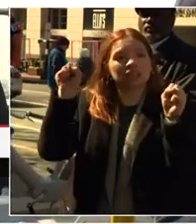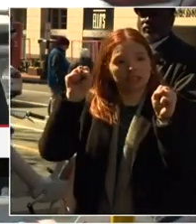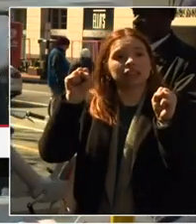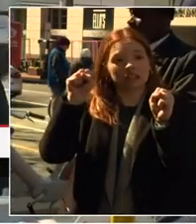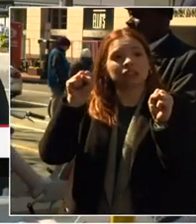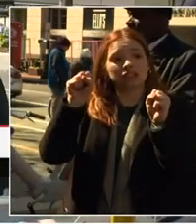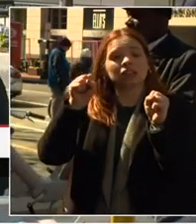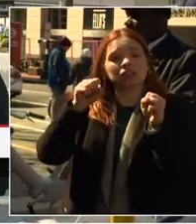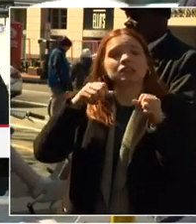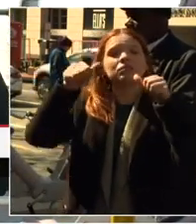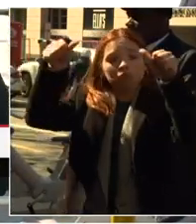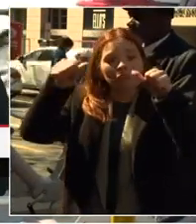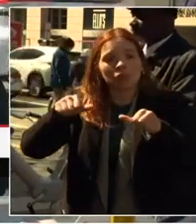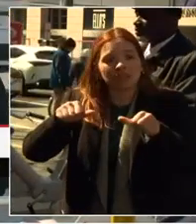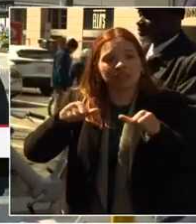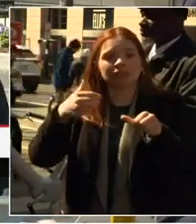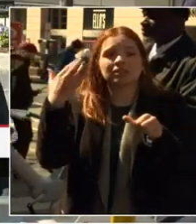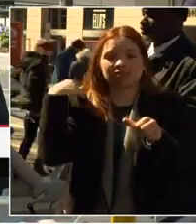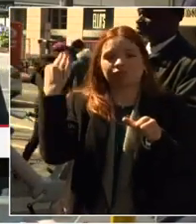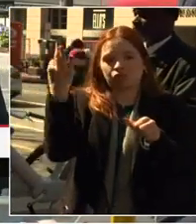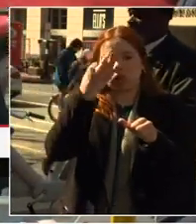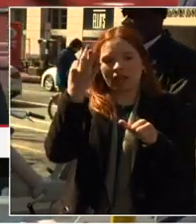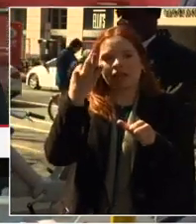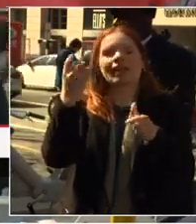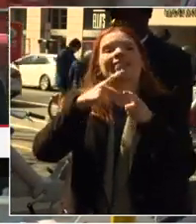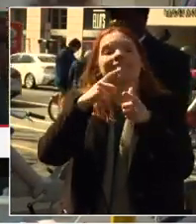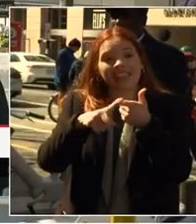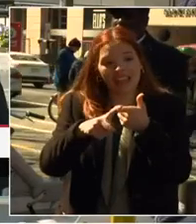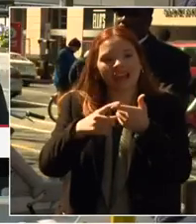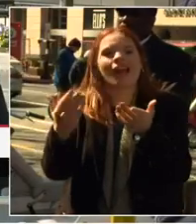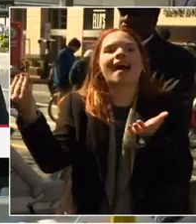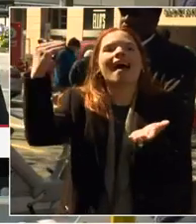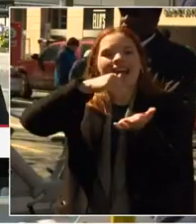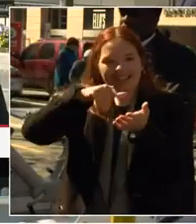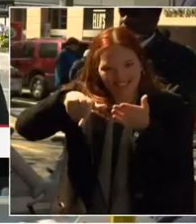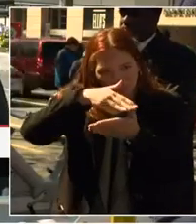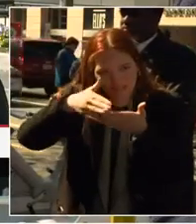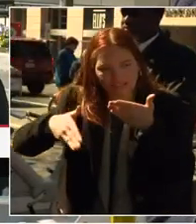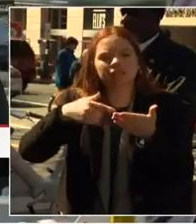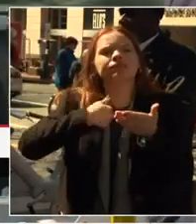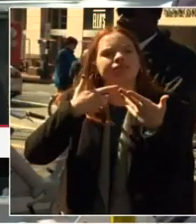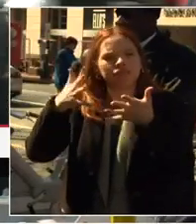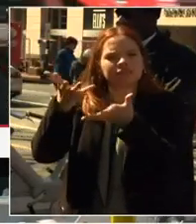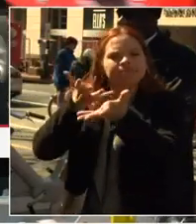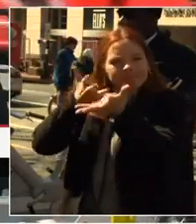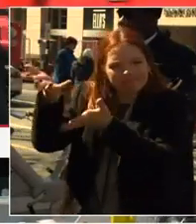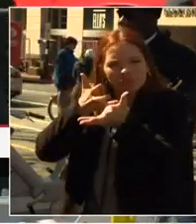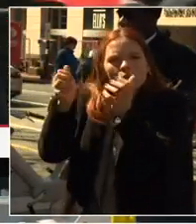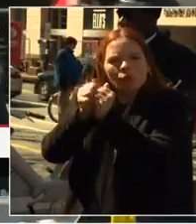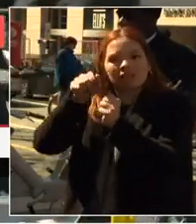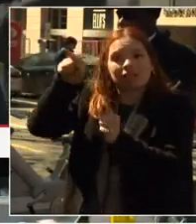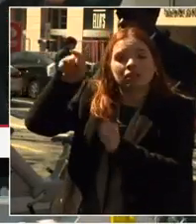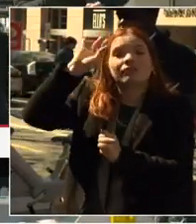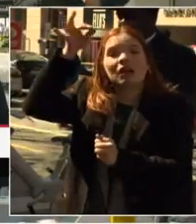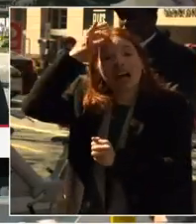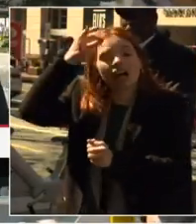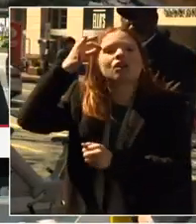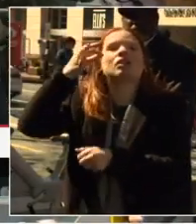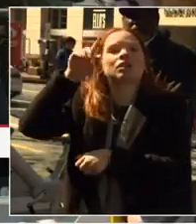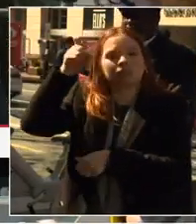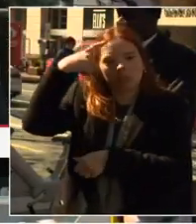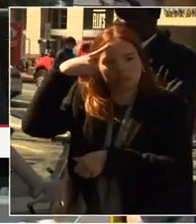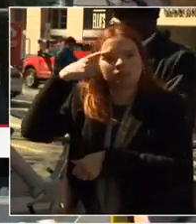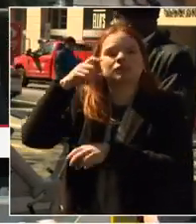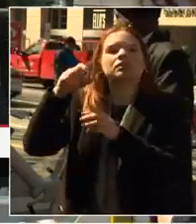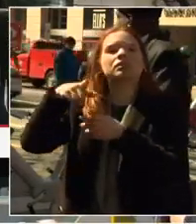on Friday, and then again over the weekend, we've been communicating with our federal partners, our state